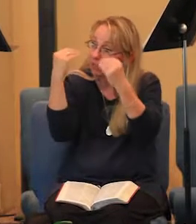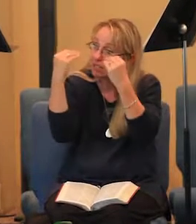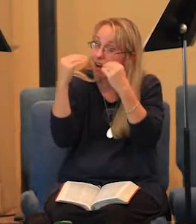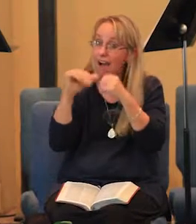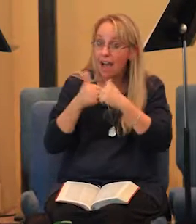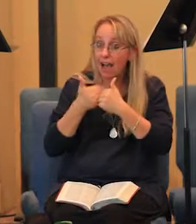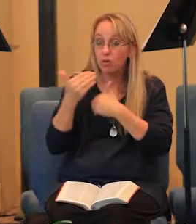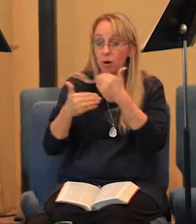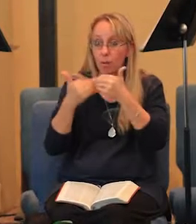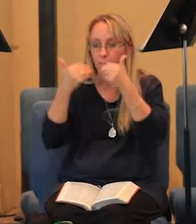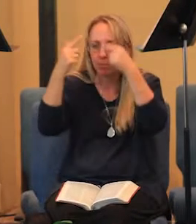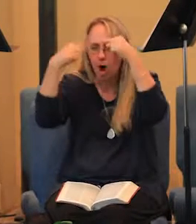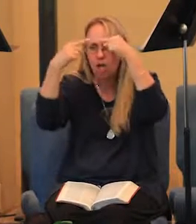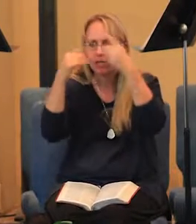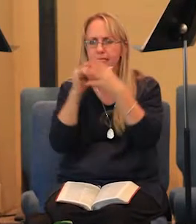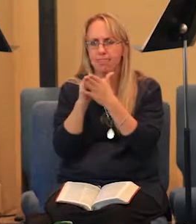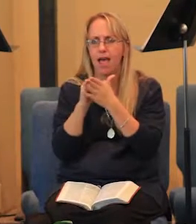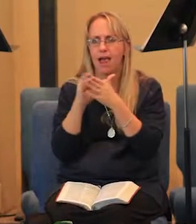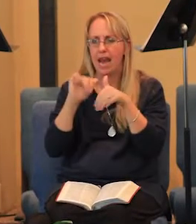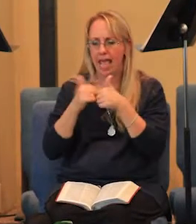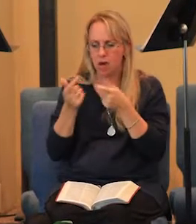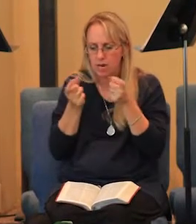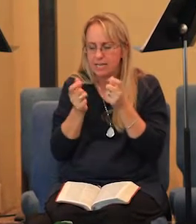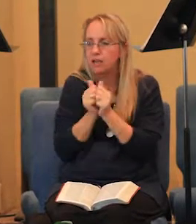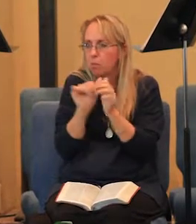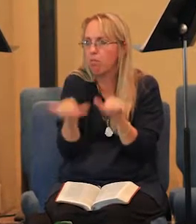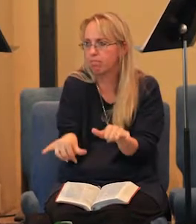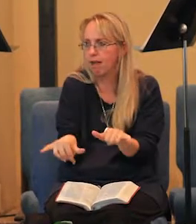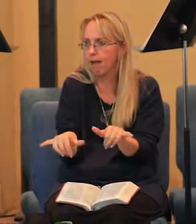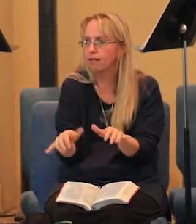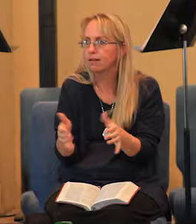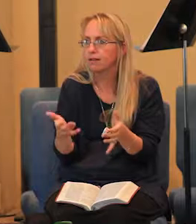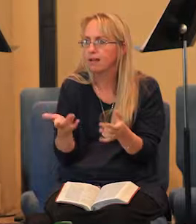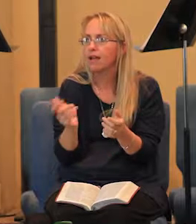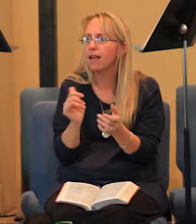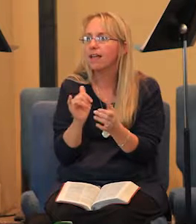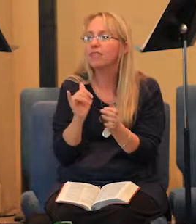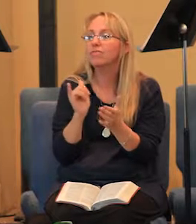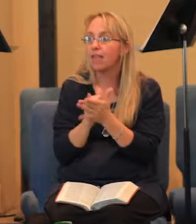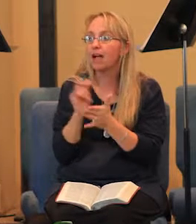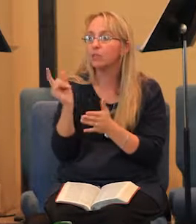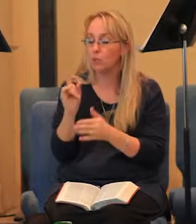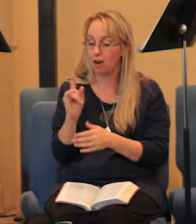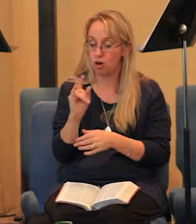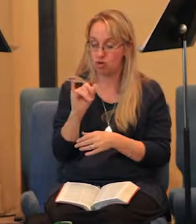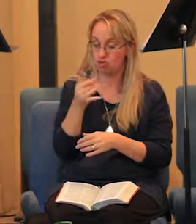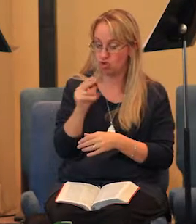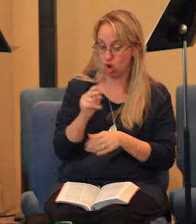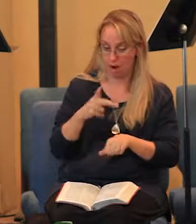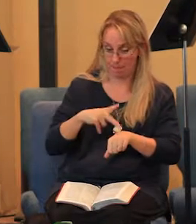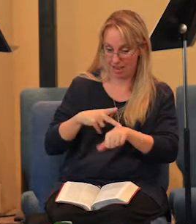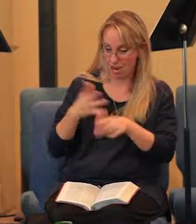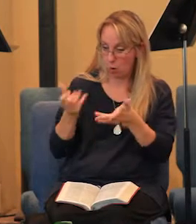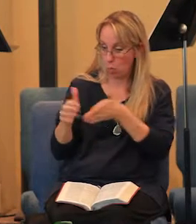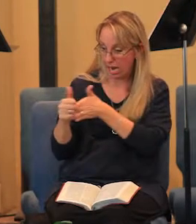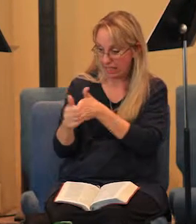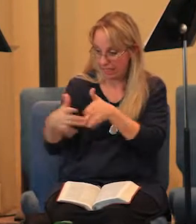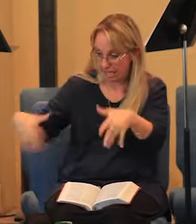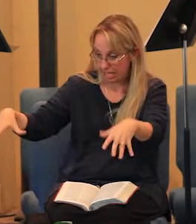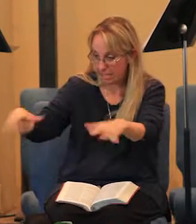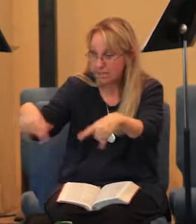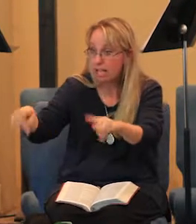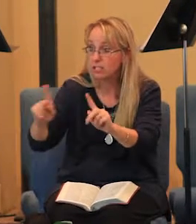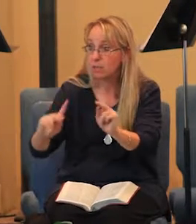taught how to process that, how to deal with that. And that's where John and Peter want to lead